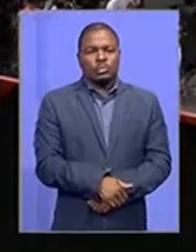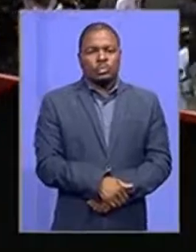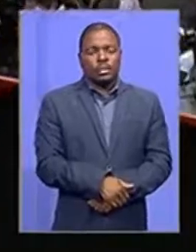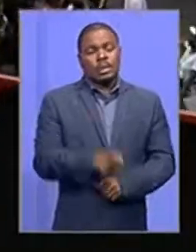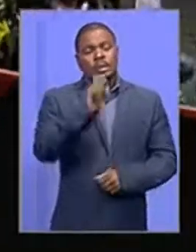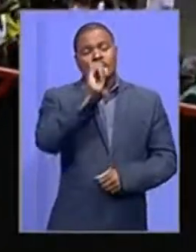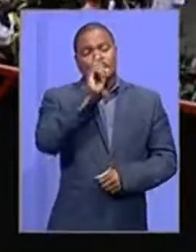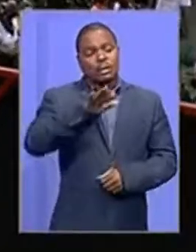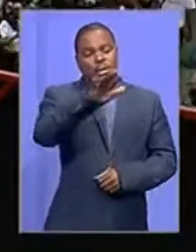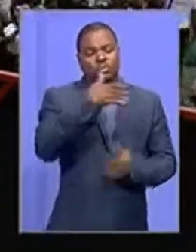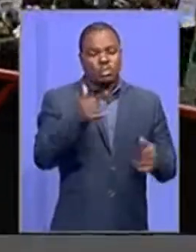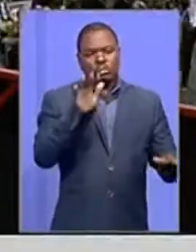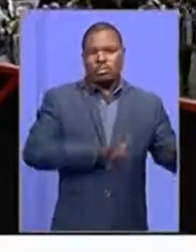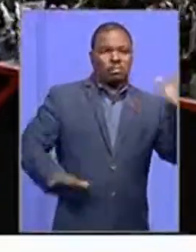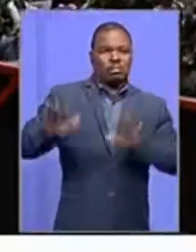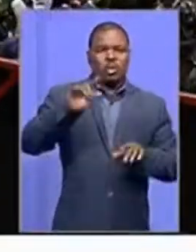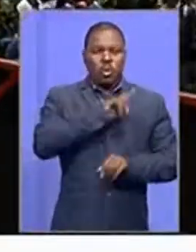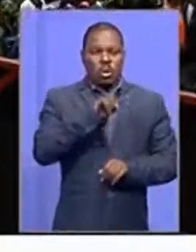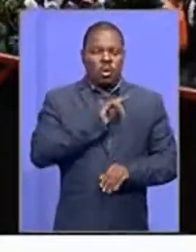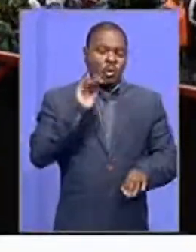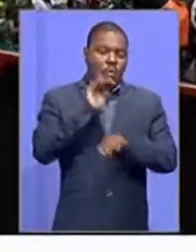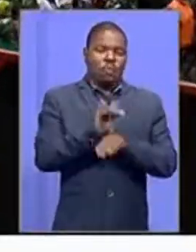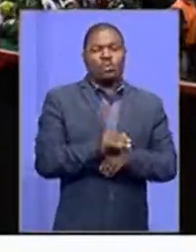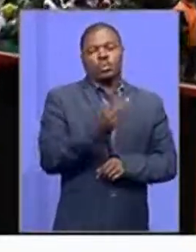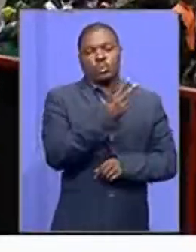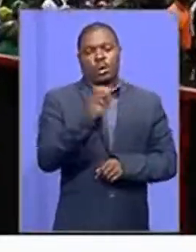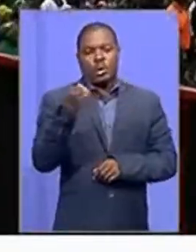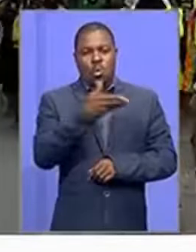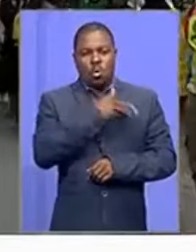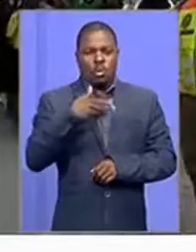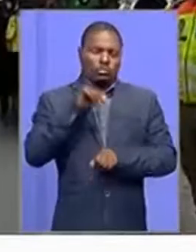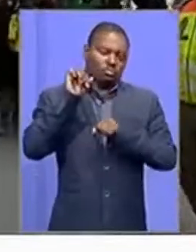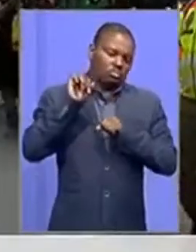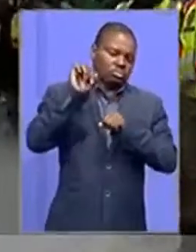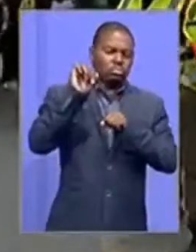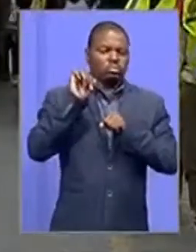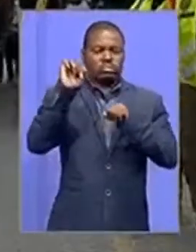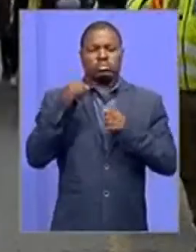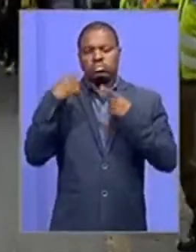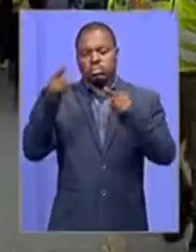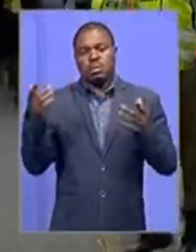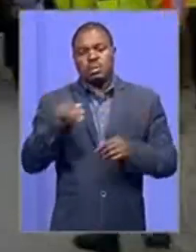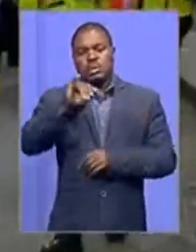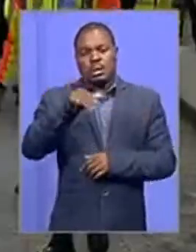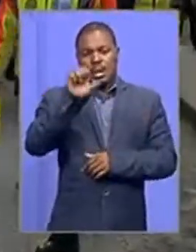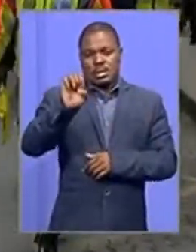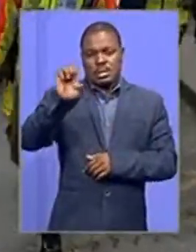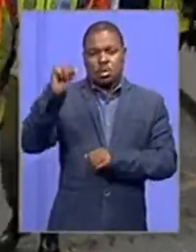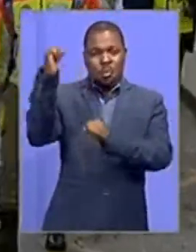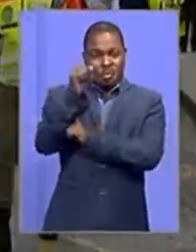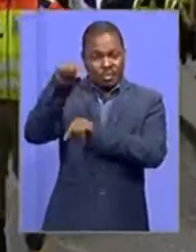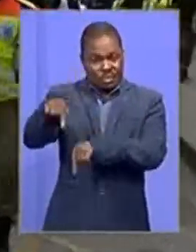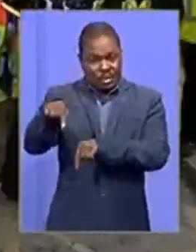ile ya ematsi tsatsing lena ha basadi ba fetang ba 200 ba ne ba hwantela dikantorong tsa JSE ba re ba batla